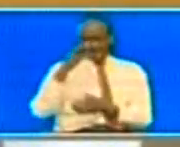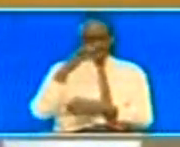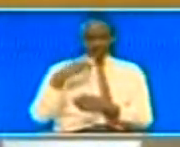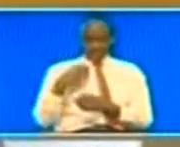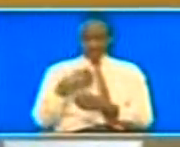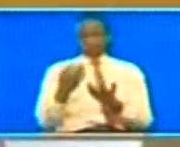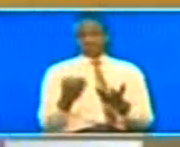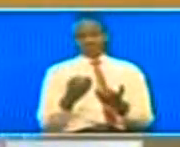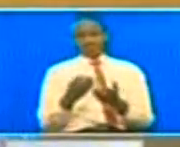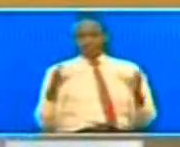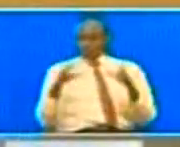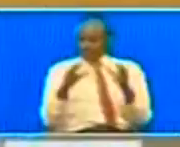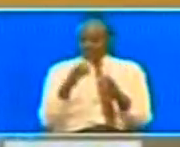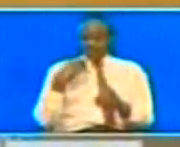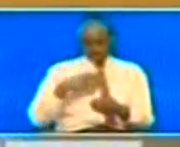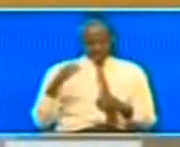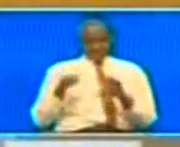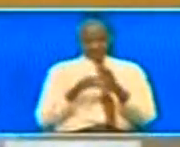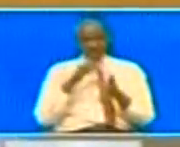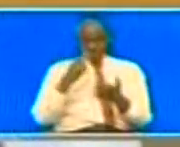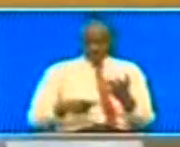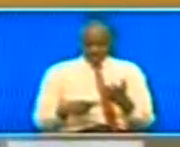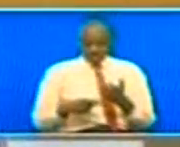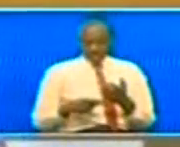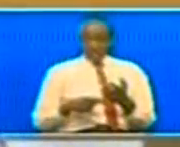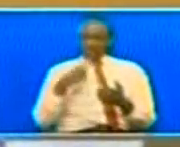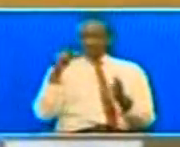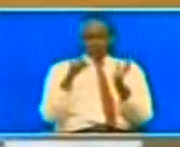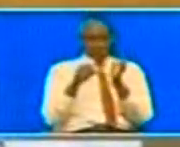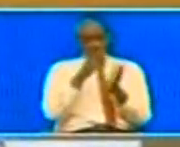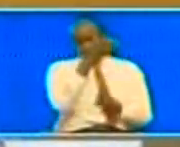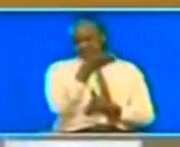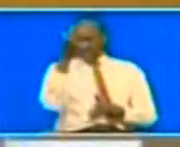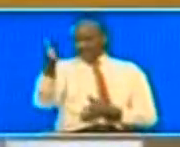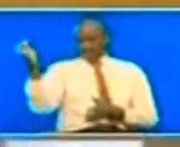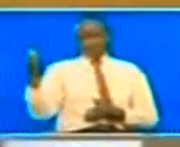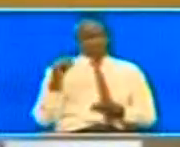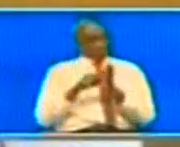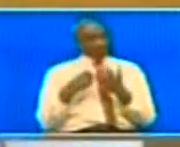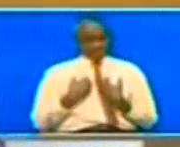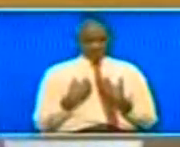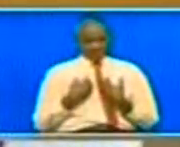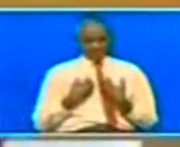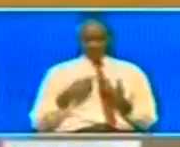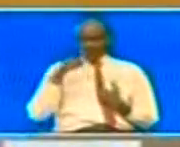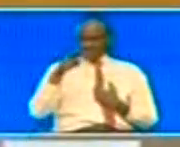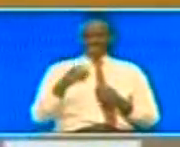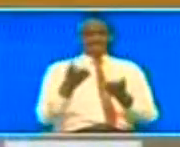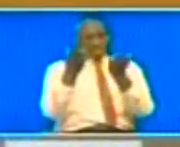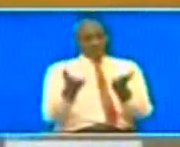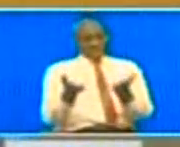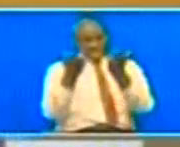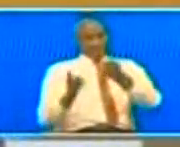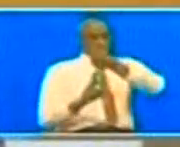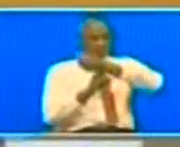community, saying that there's a problem from here and there. So this Weybridge thing had been a problem